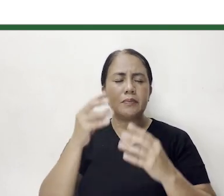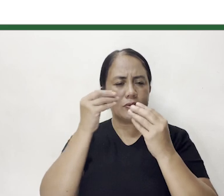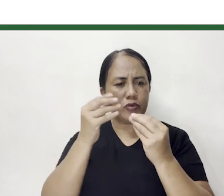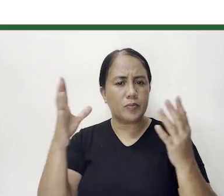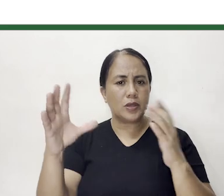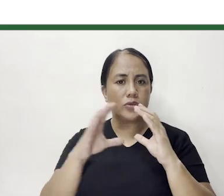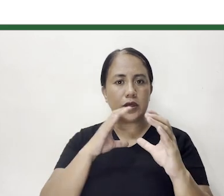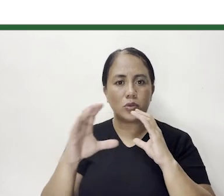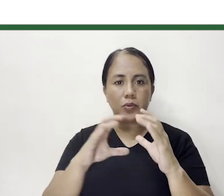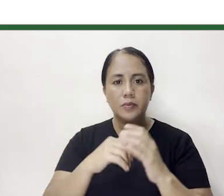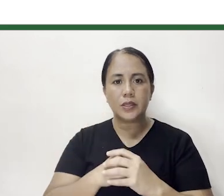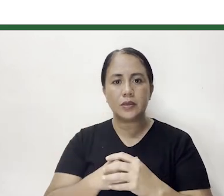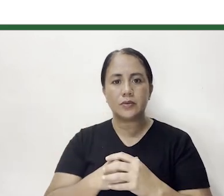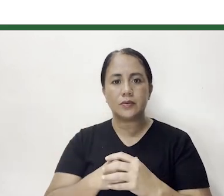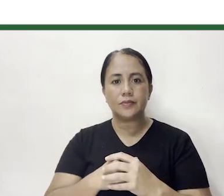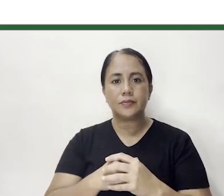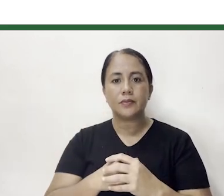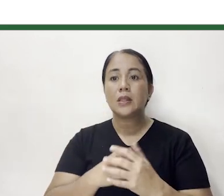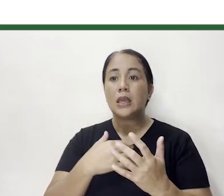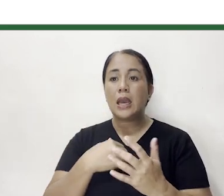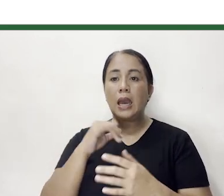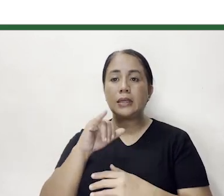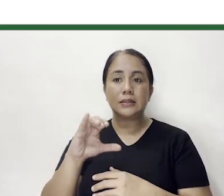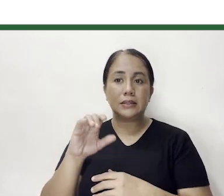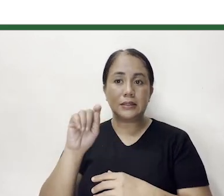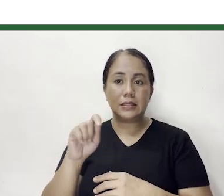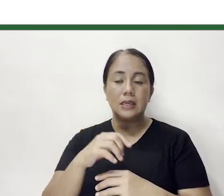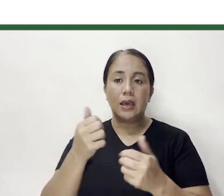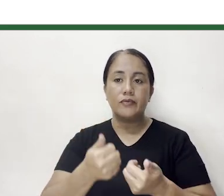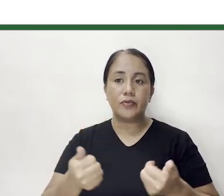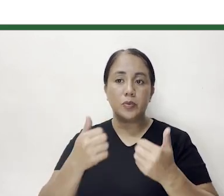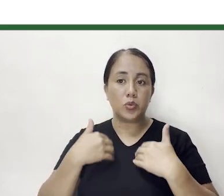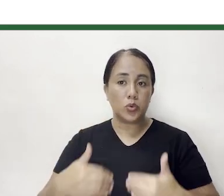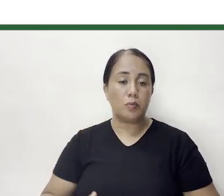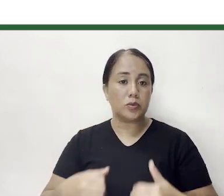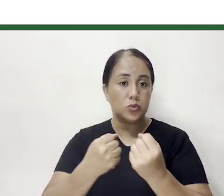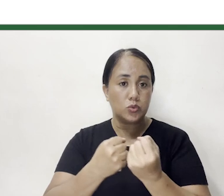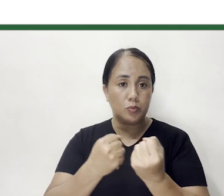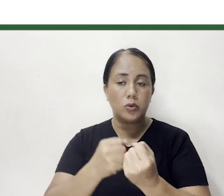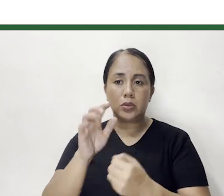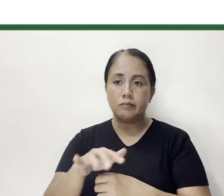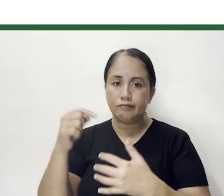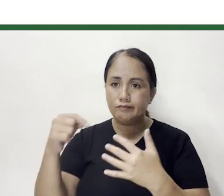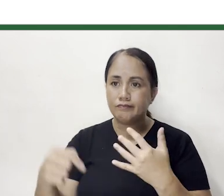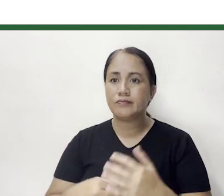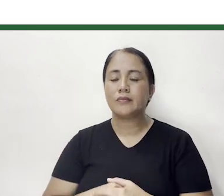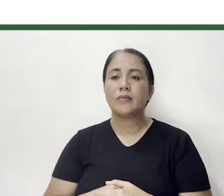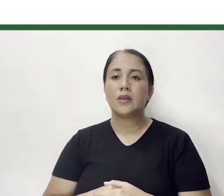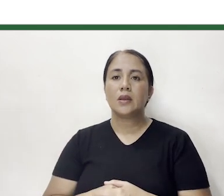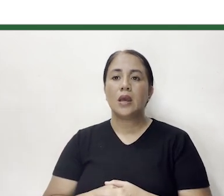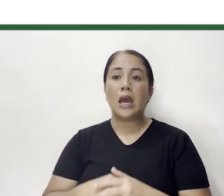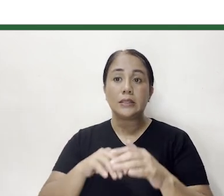access, but also in information and communication, ICT, availability of human support, among